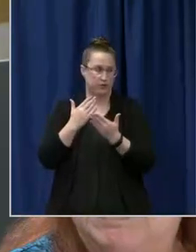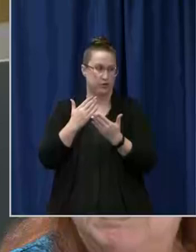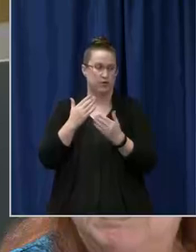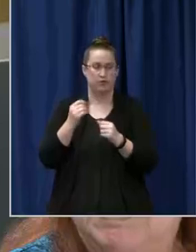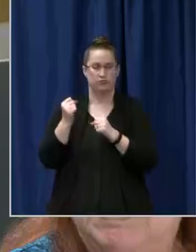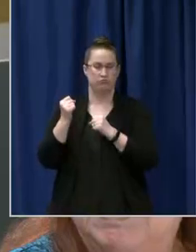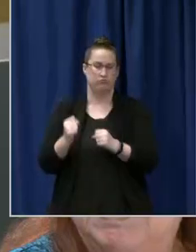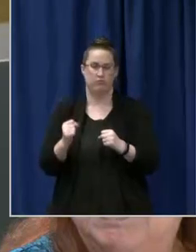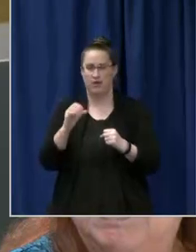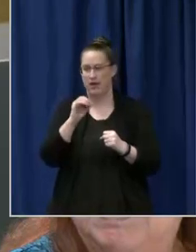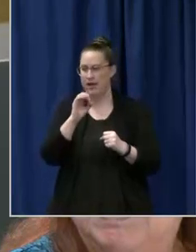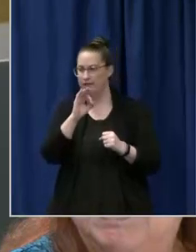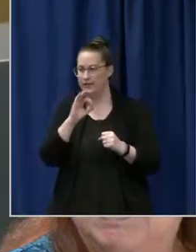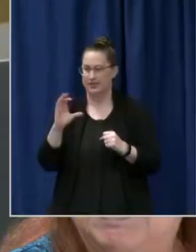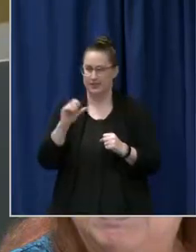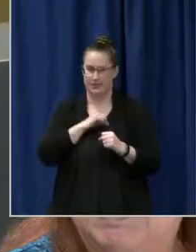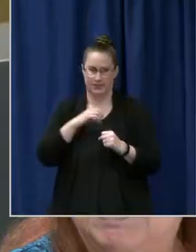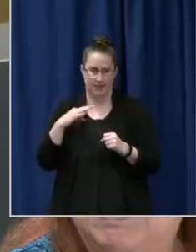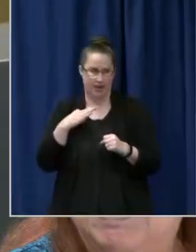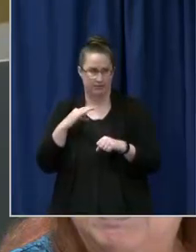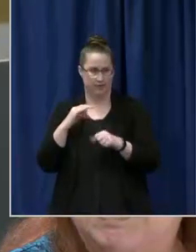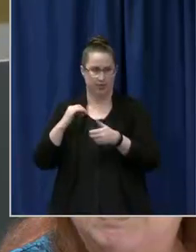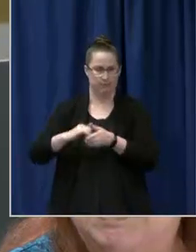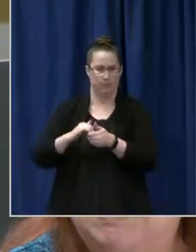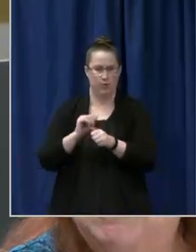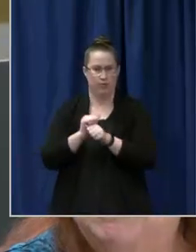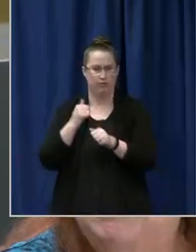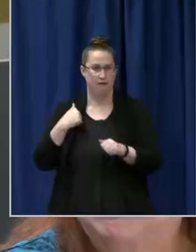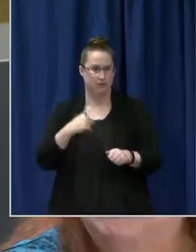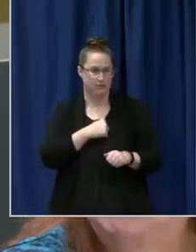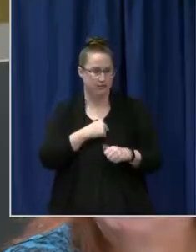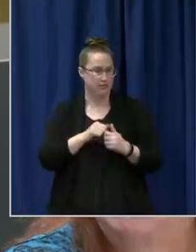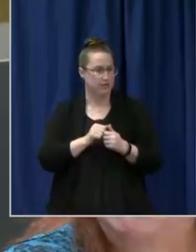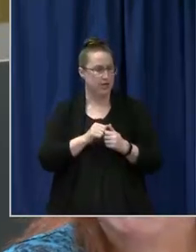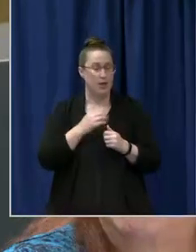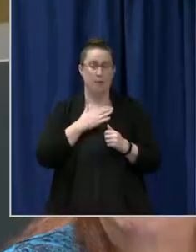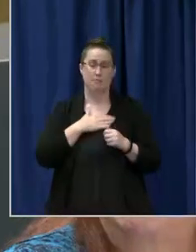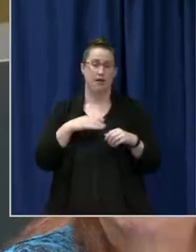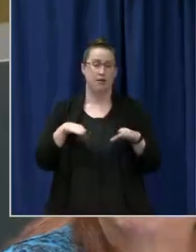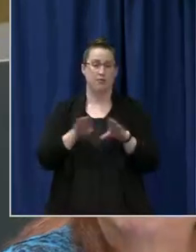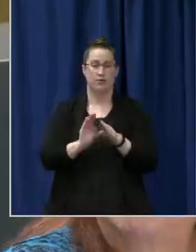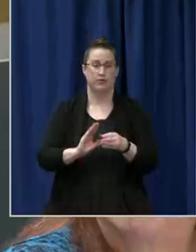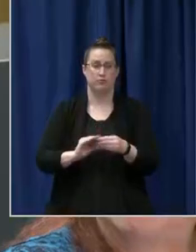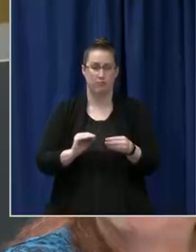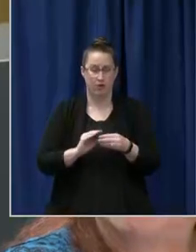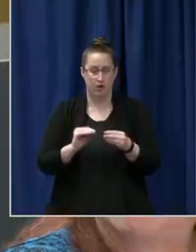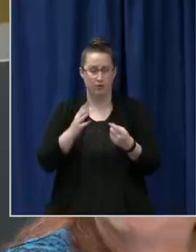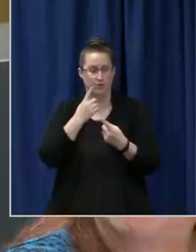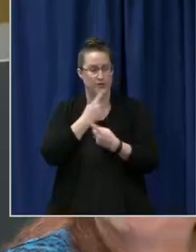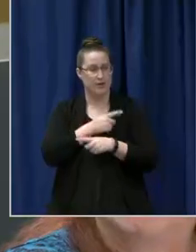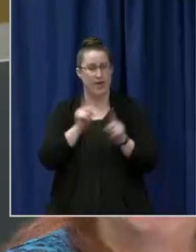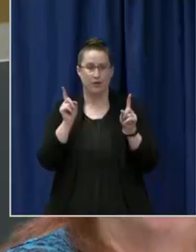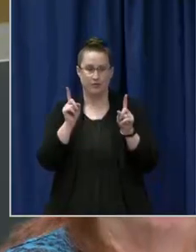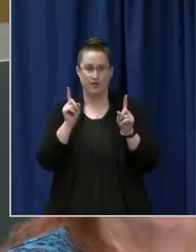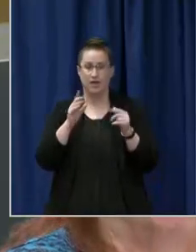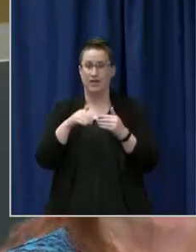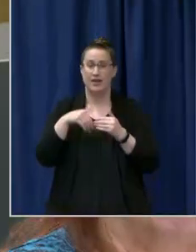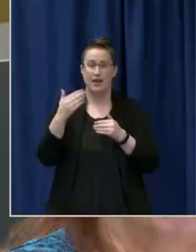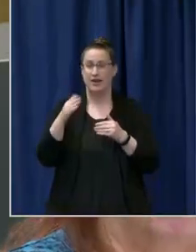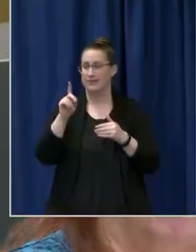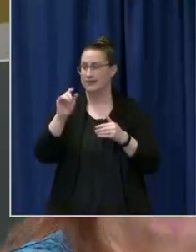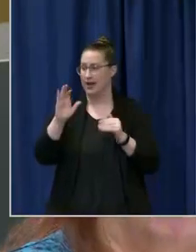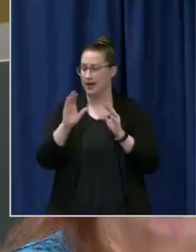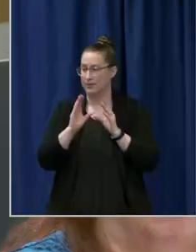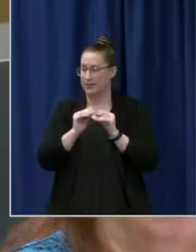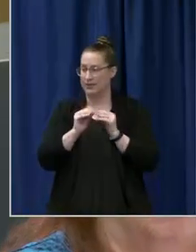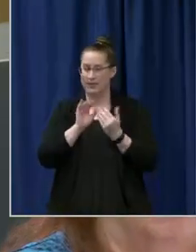FCC staff that works with us. And my concluding thing will be to announce that our next DAC meeting